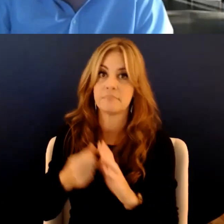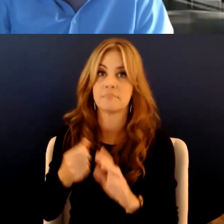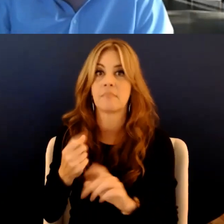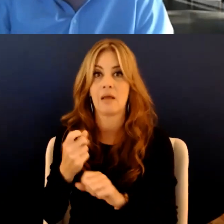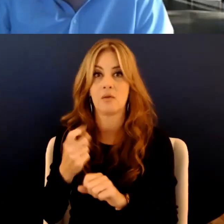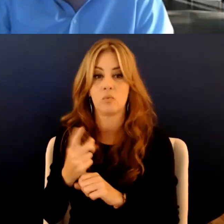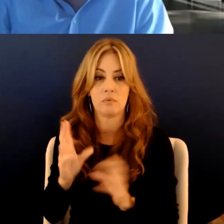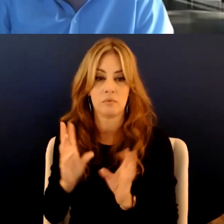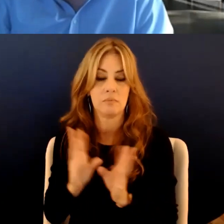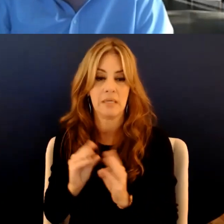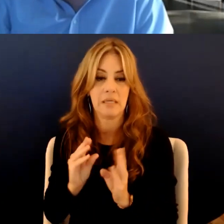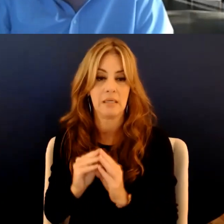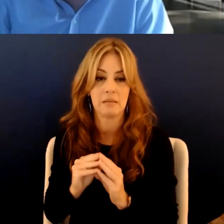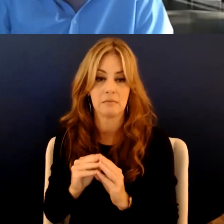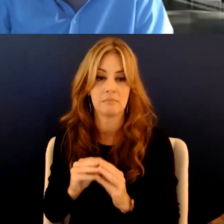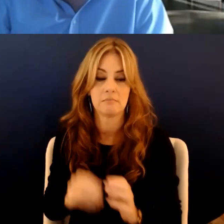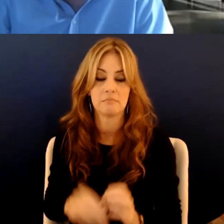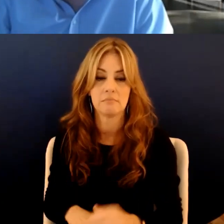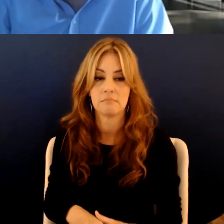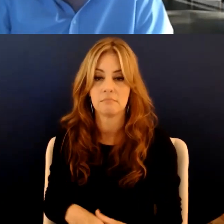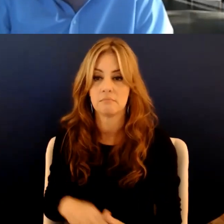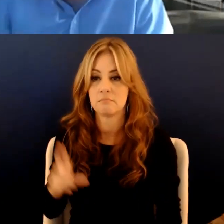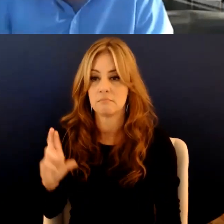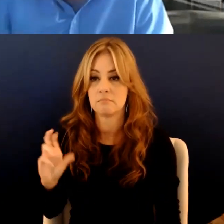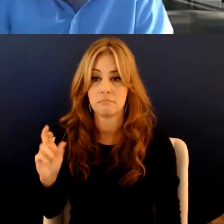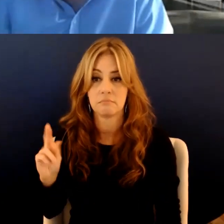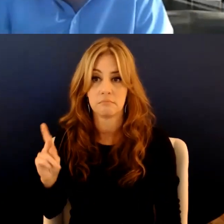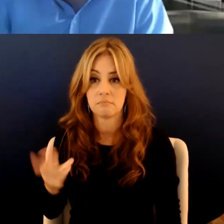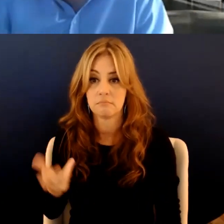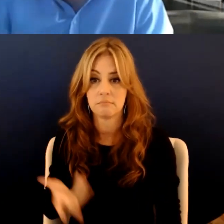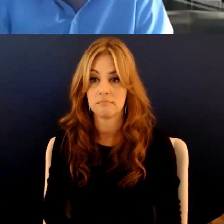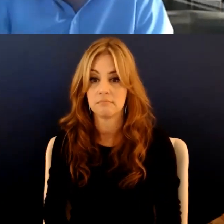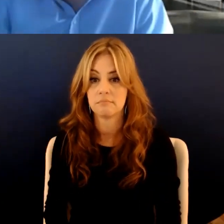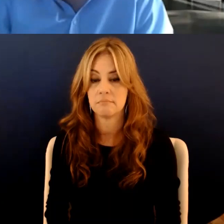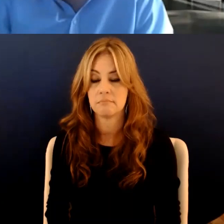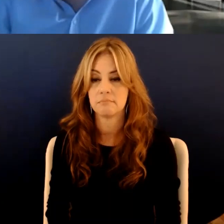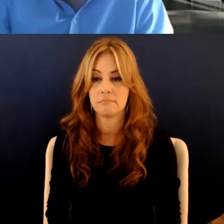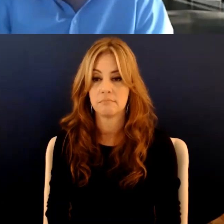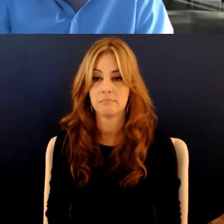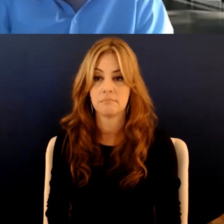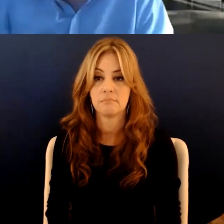be as exclusive use. Rick, how do you? Yeah, sure.